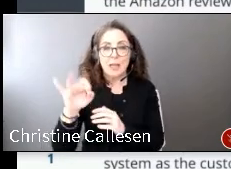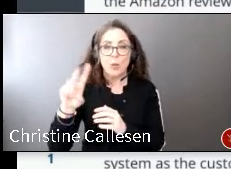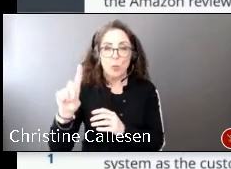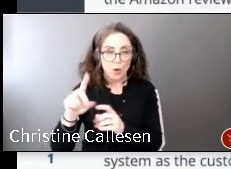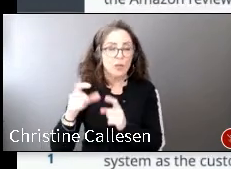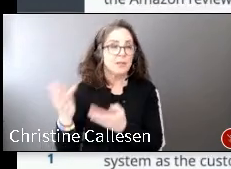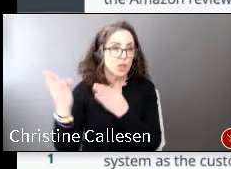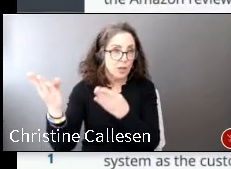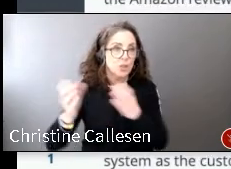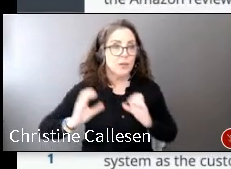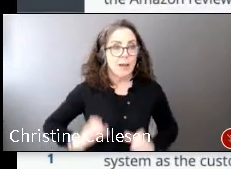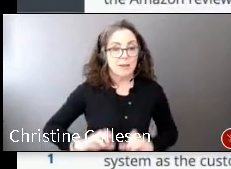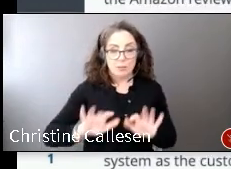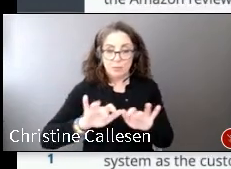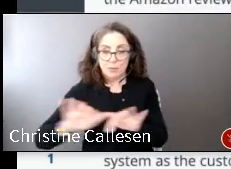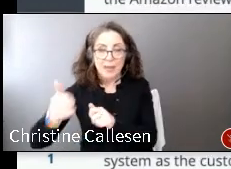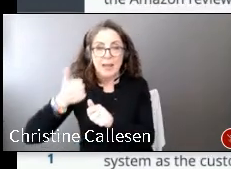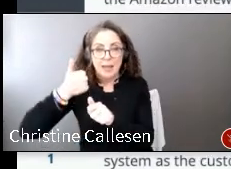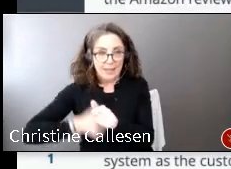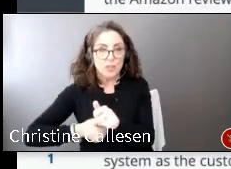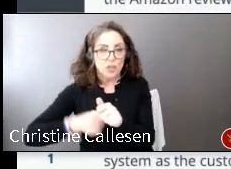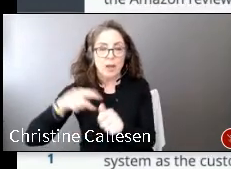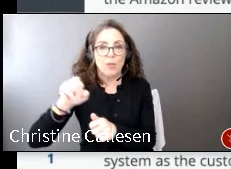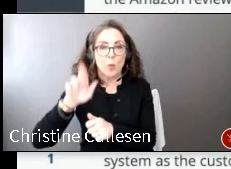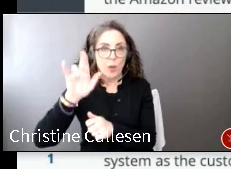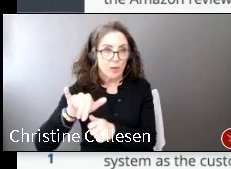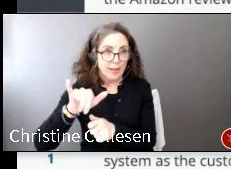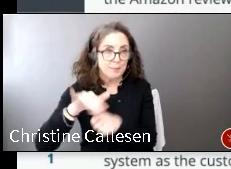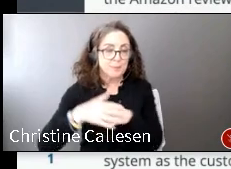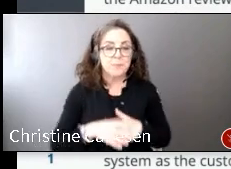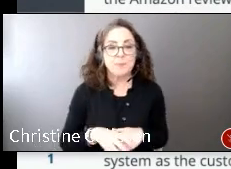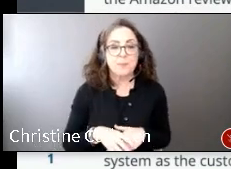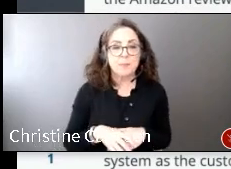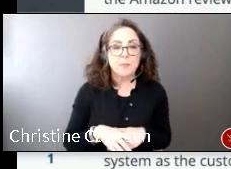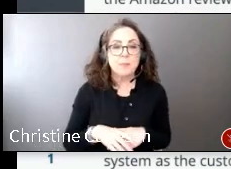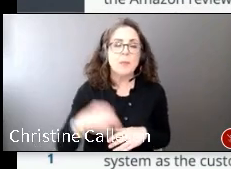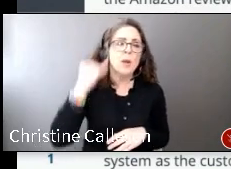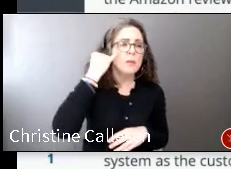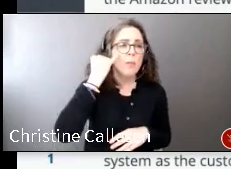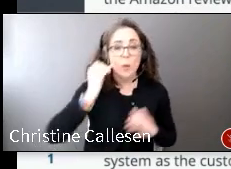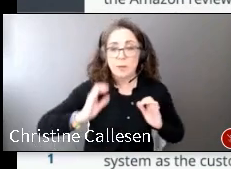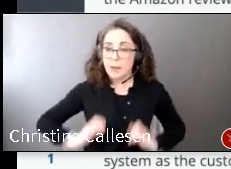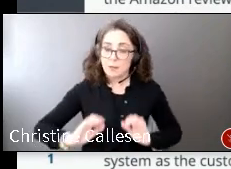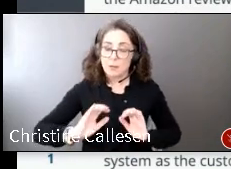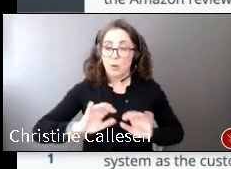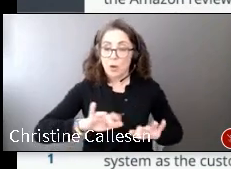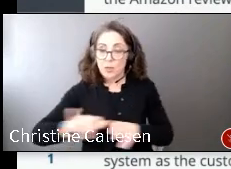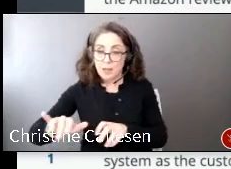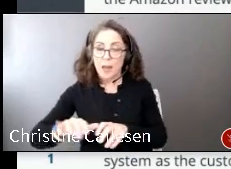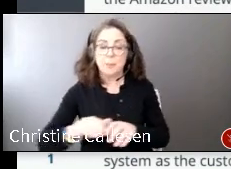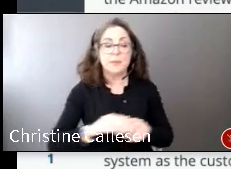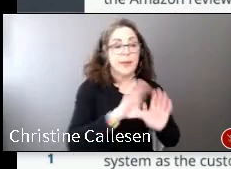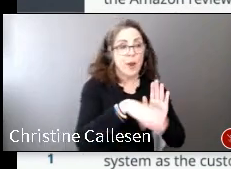customer types each character of the customer query. Assume the customer types characters in order without deleting